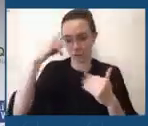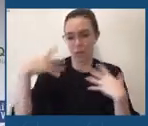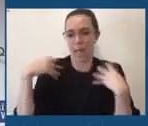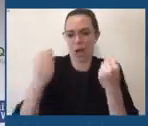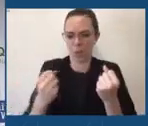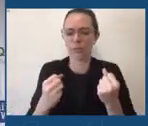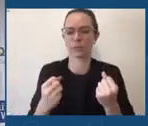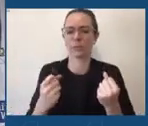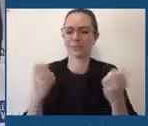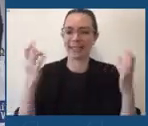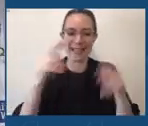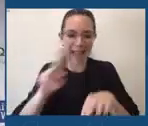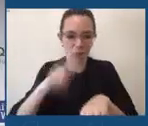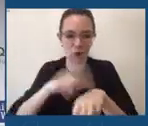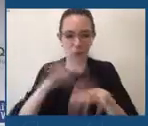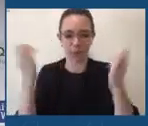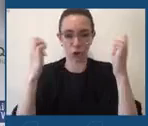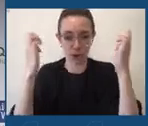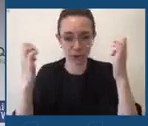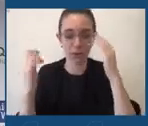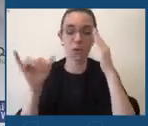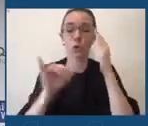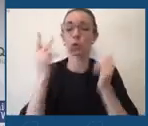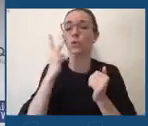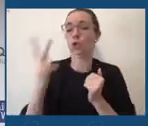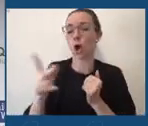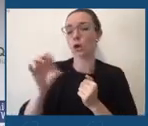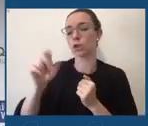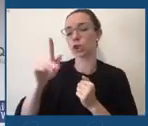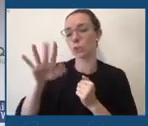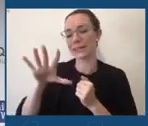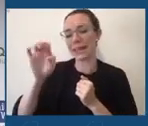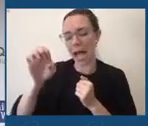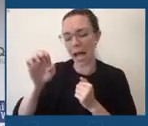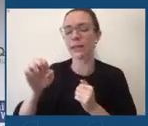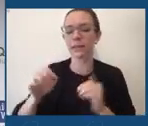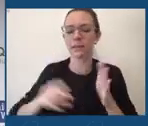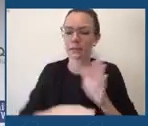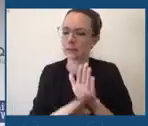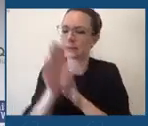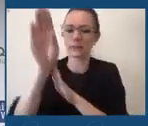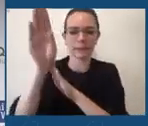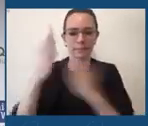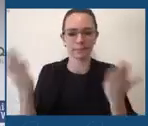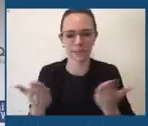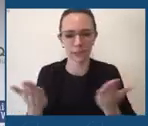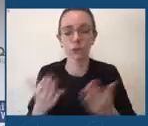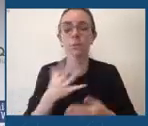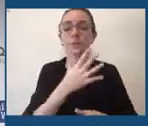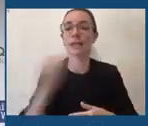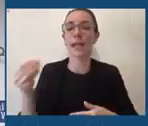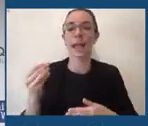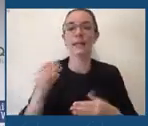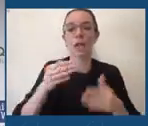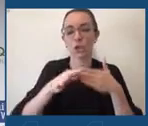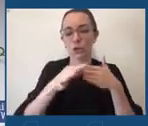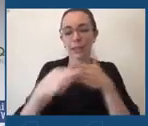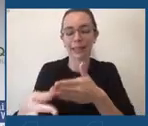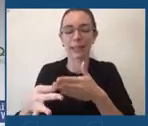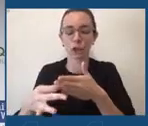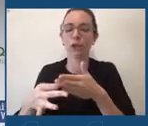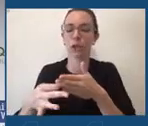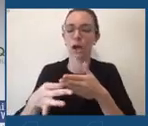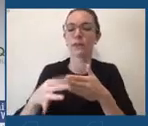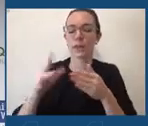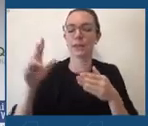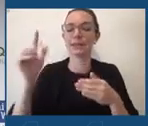We also saw an uptick in suicides and suicide attempts. And to that end, Health and Human Services, under the leadership of Secretary Javier Becerra,